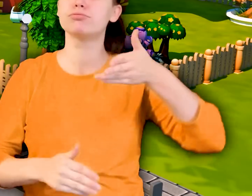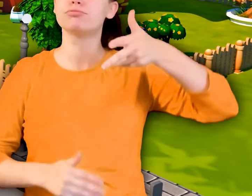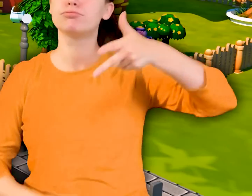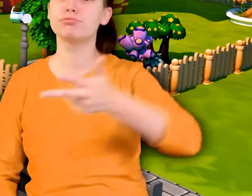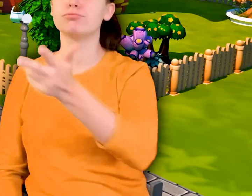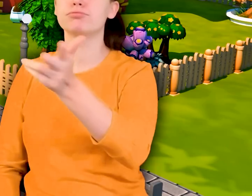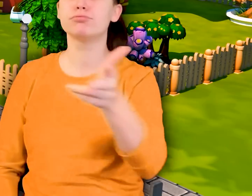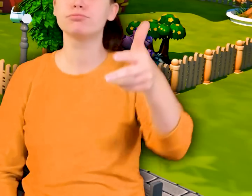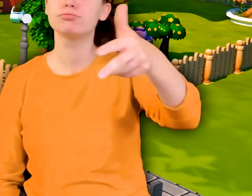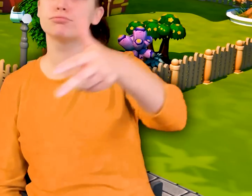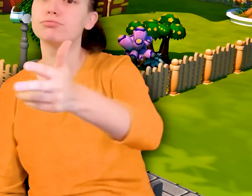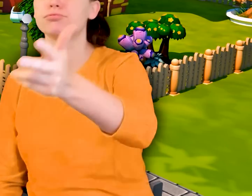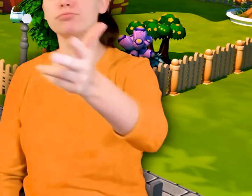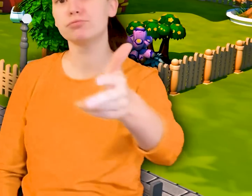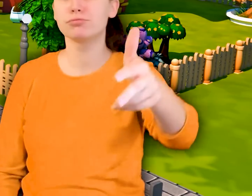the